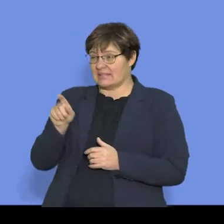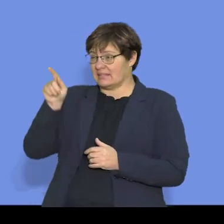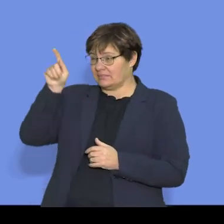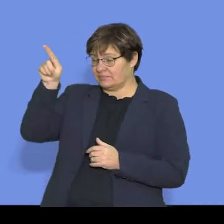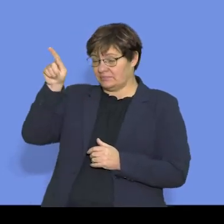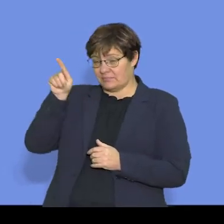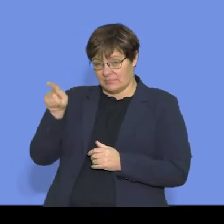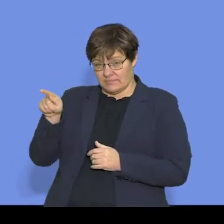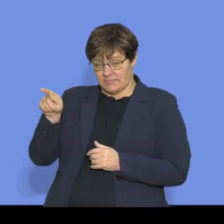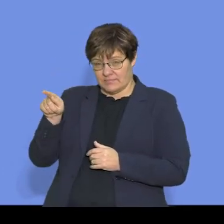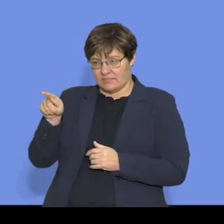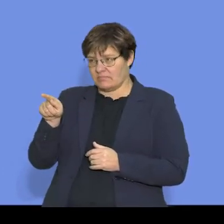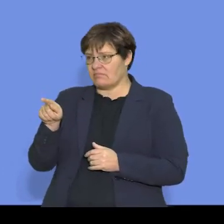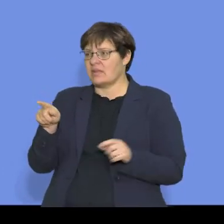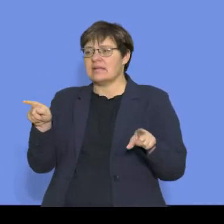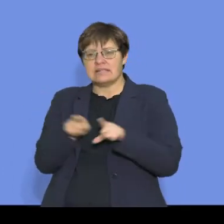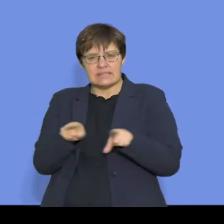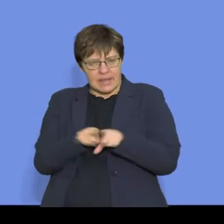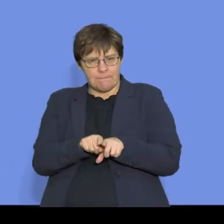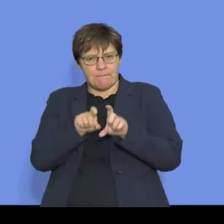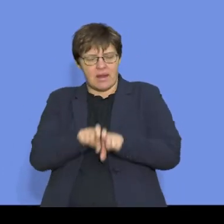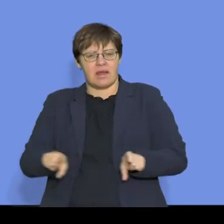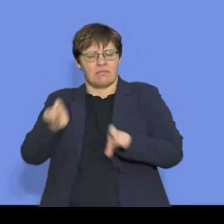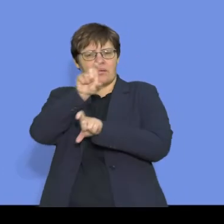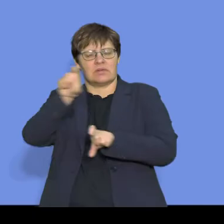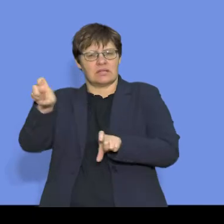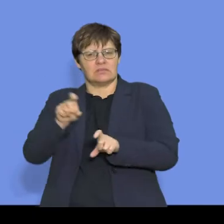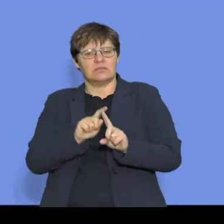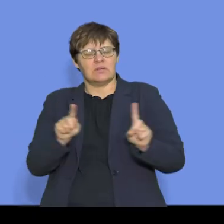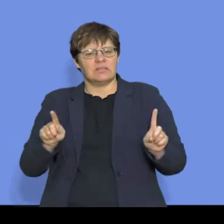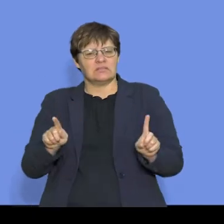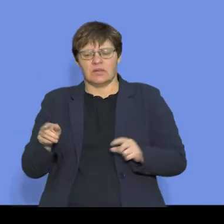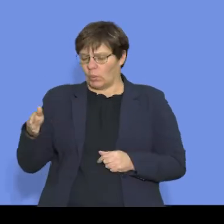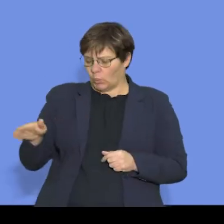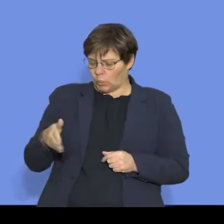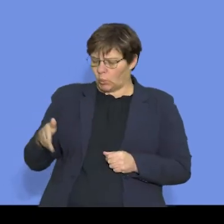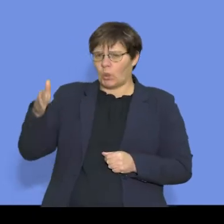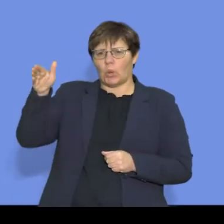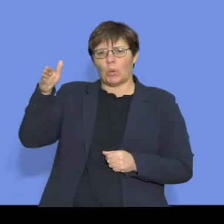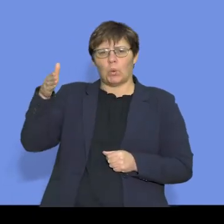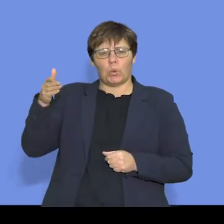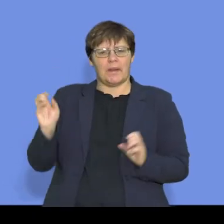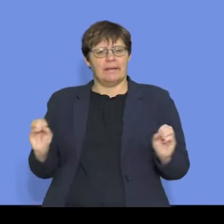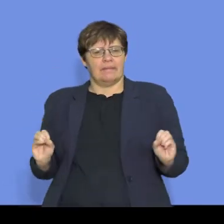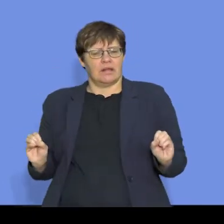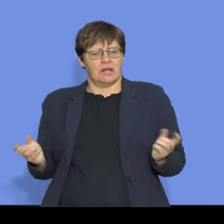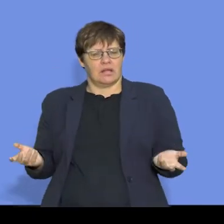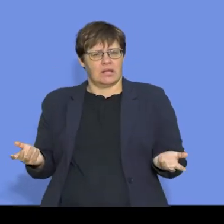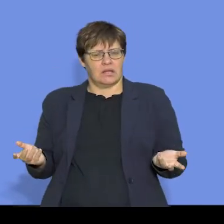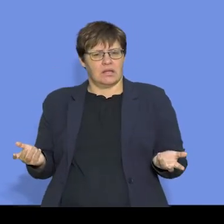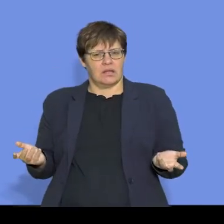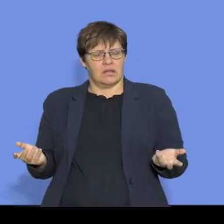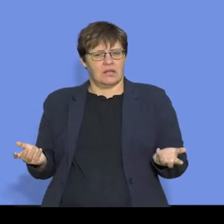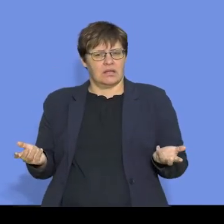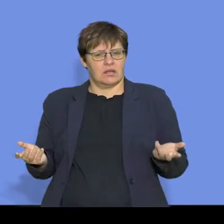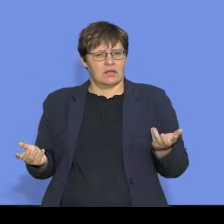there, are also sedimentary rock layers, but they don't have any fossils.